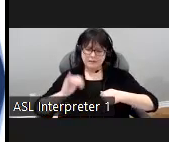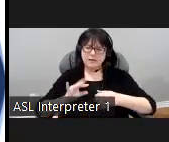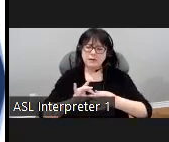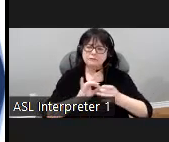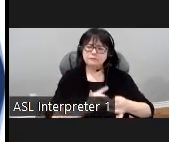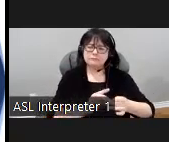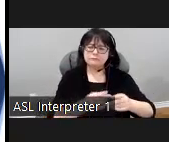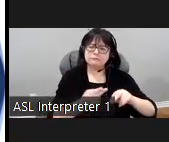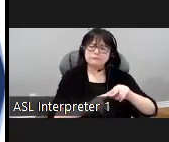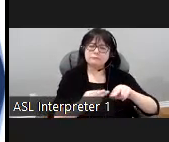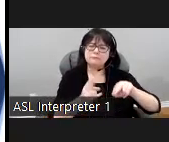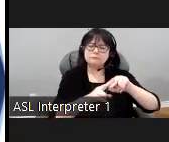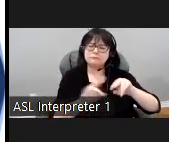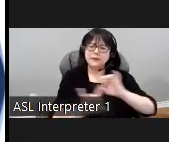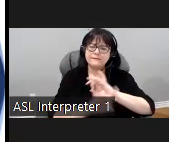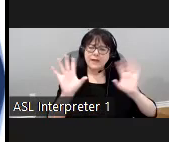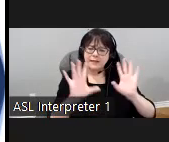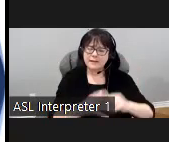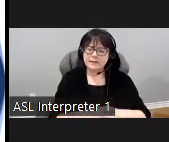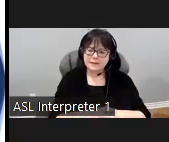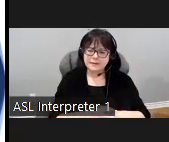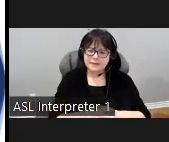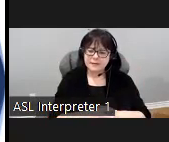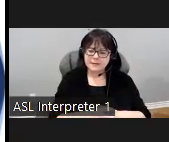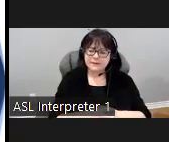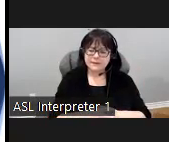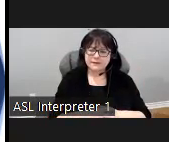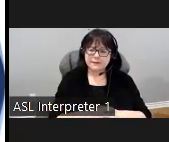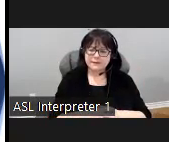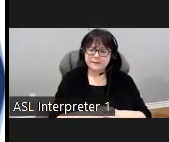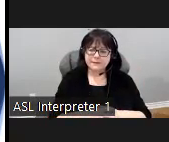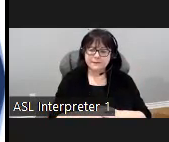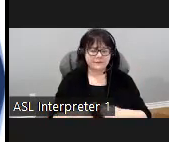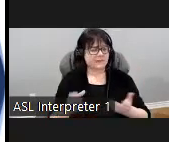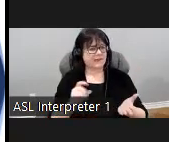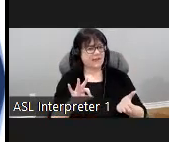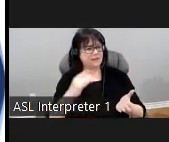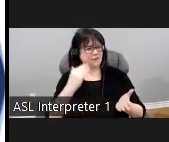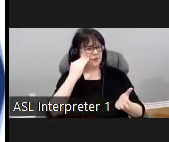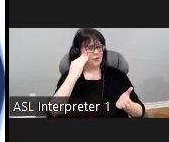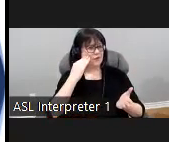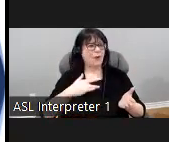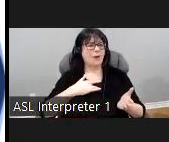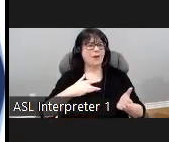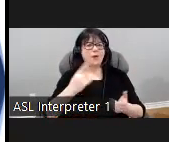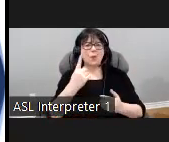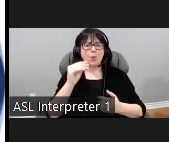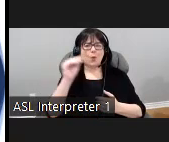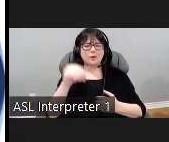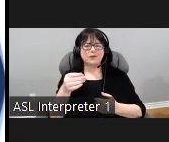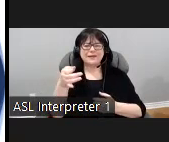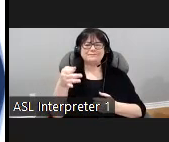live in a world where income goes to the top 1% of the population and everybody else is kind